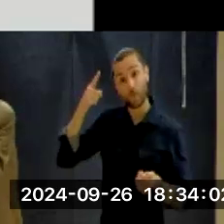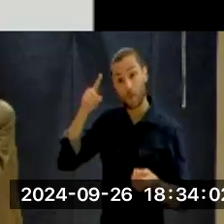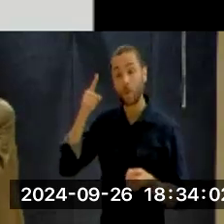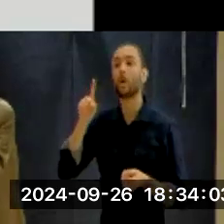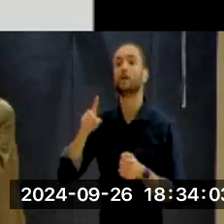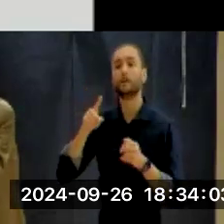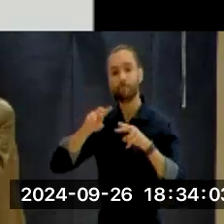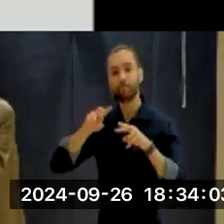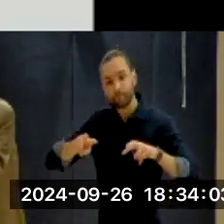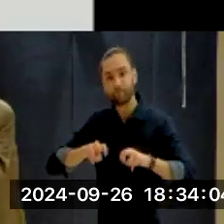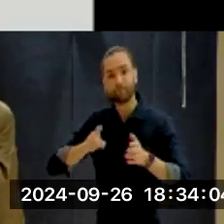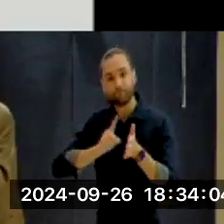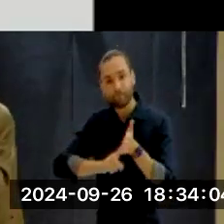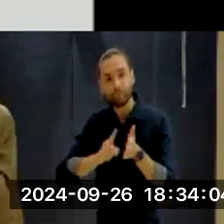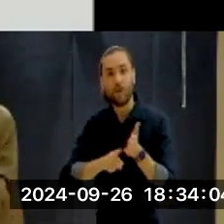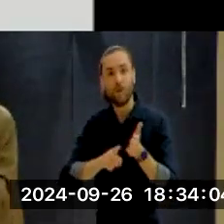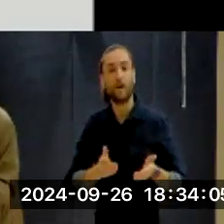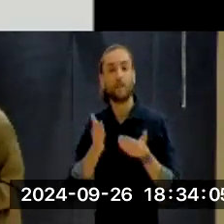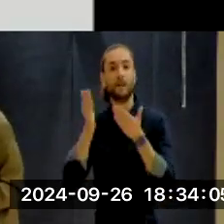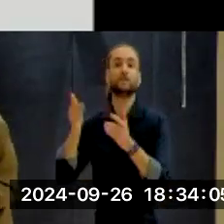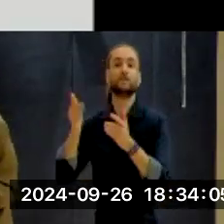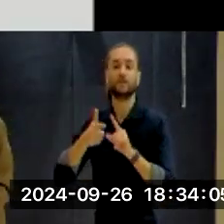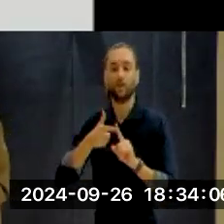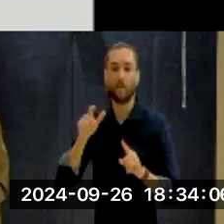the recommendations from the 21